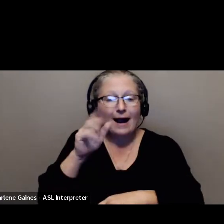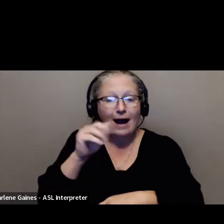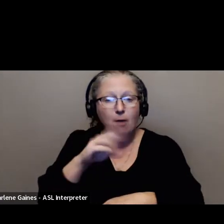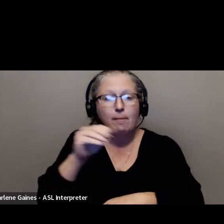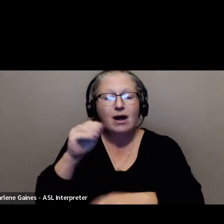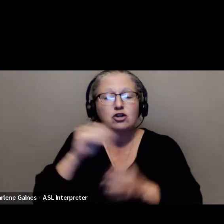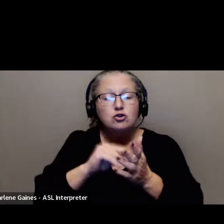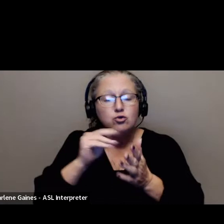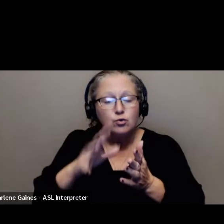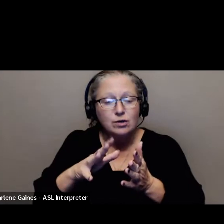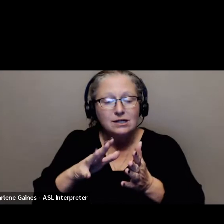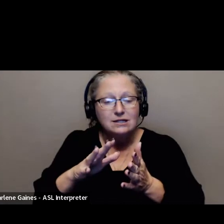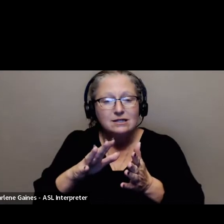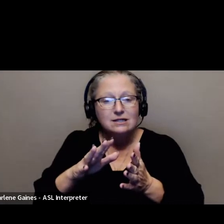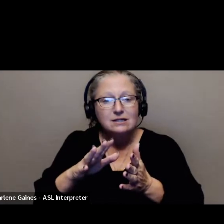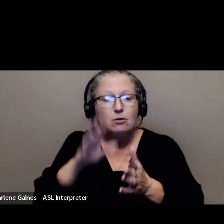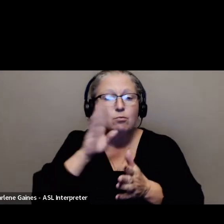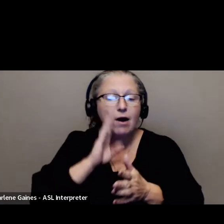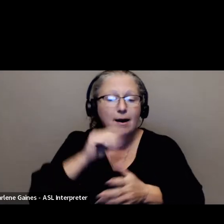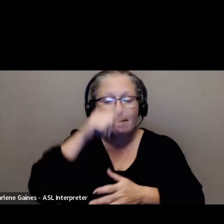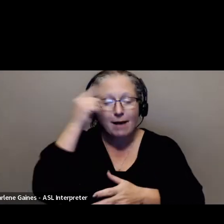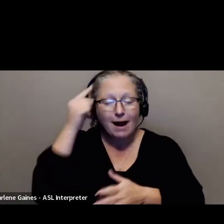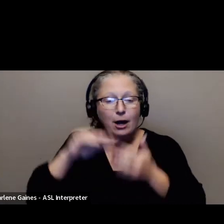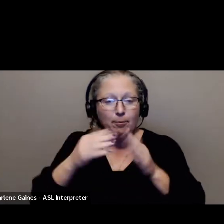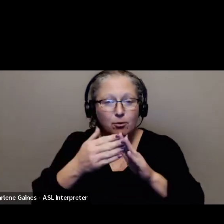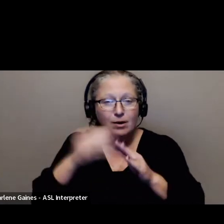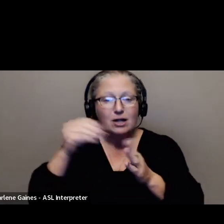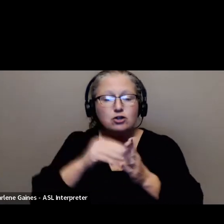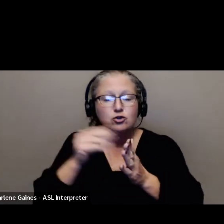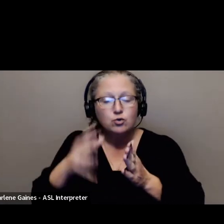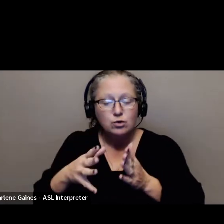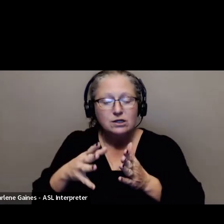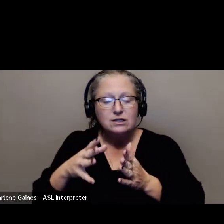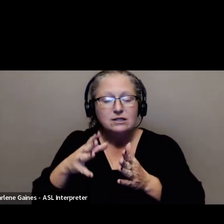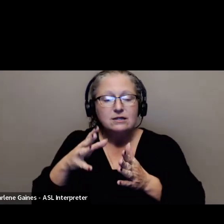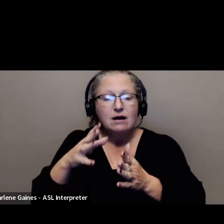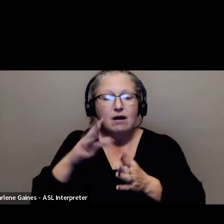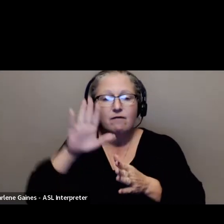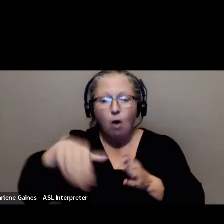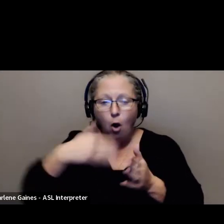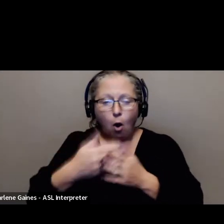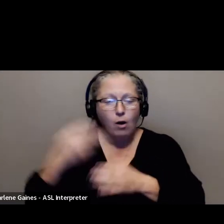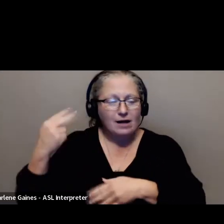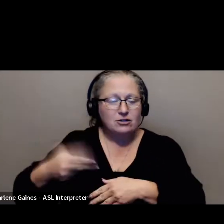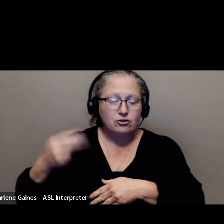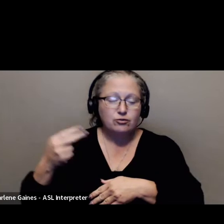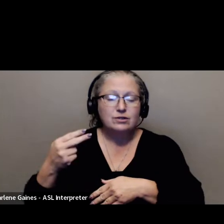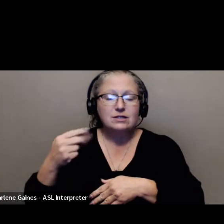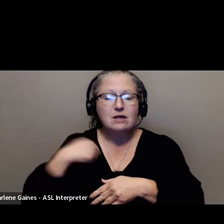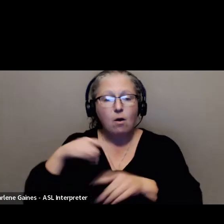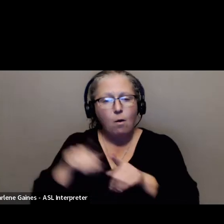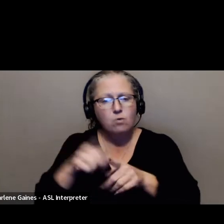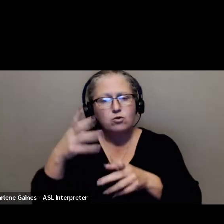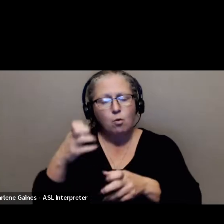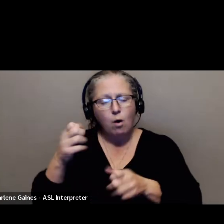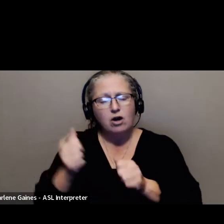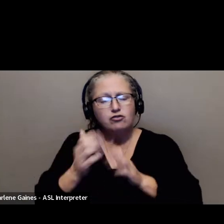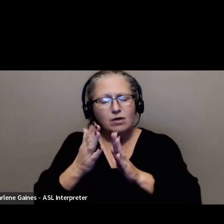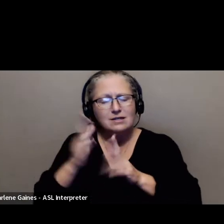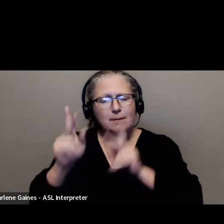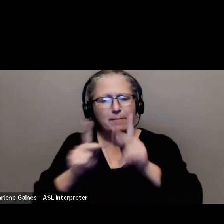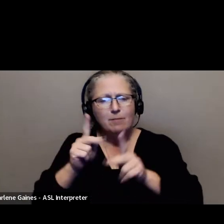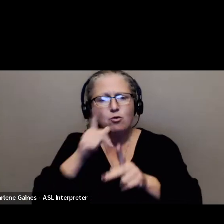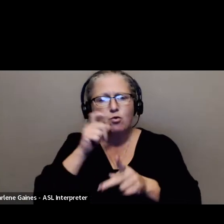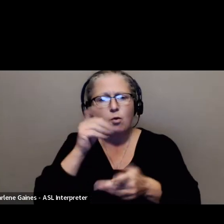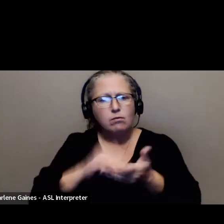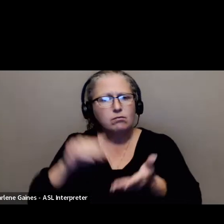for students, for Brown and Black communities and students of all histories. I also want to address the people who